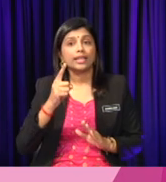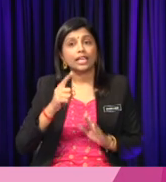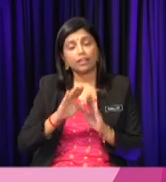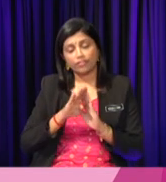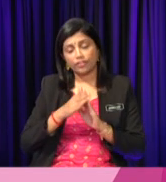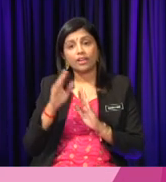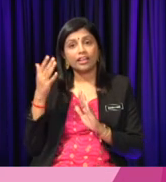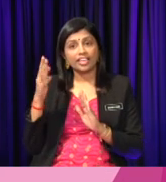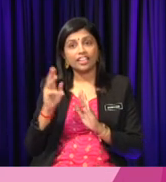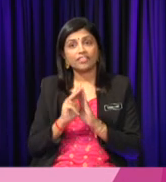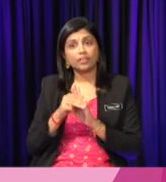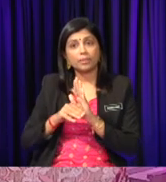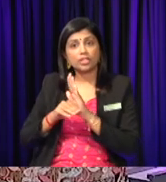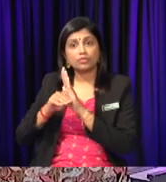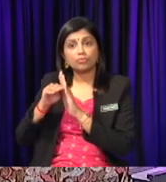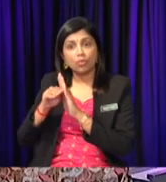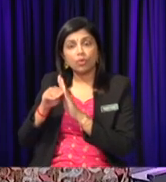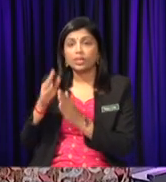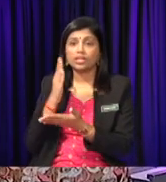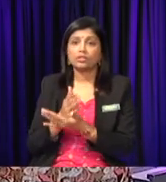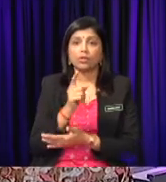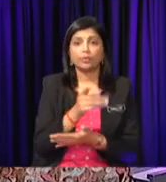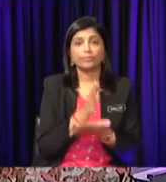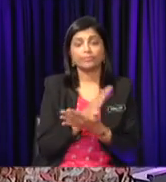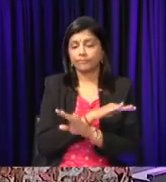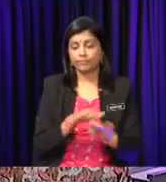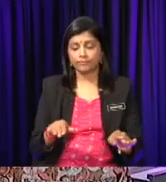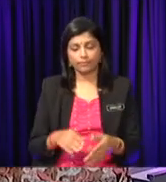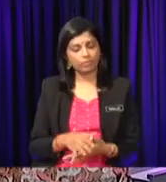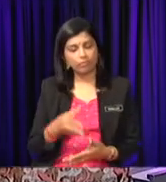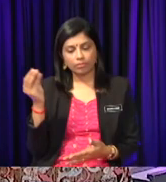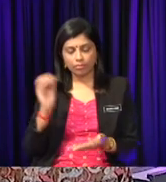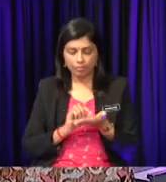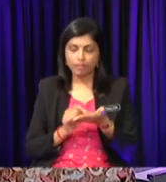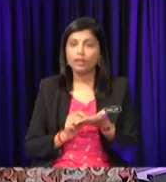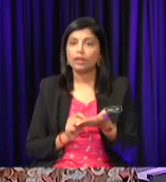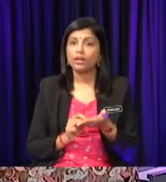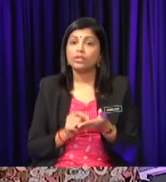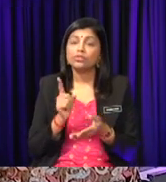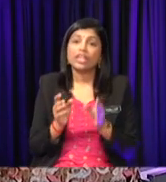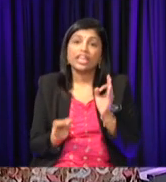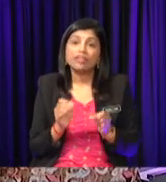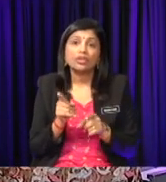Kelantan or in Pahang, mm-hmm. all right? And the timing is the same. So the examiners and the